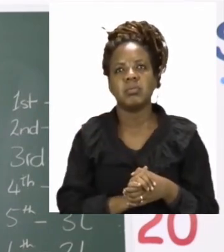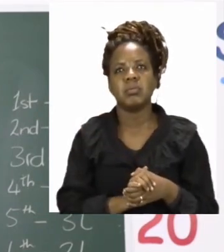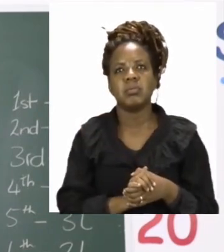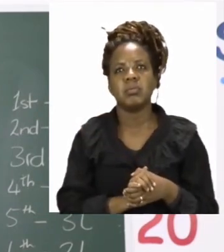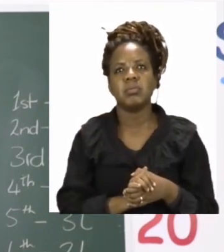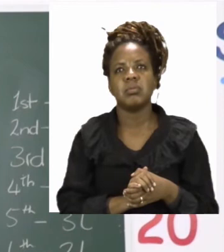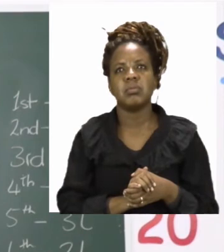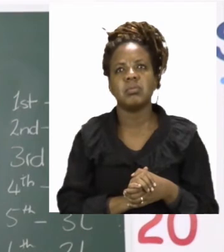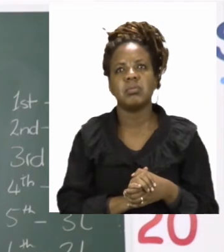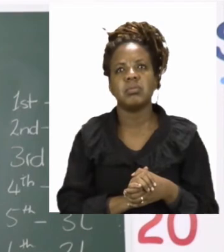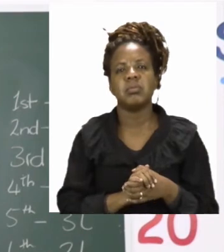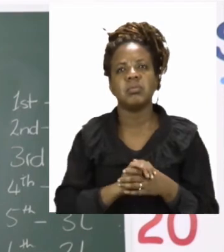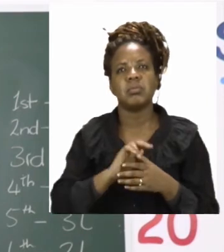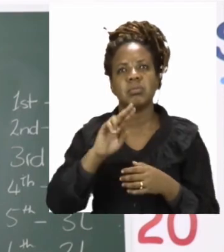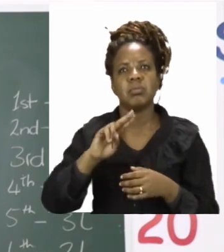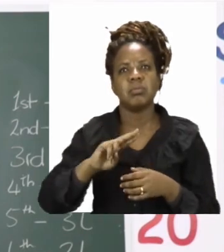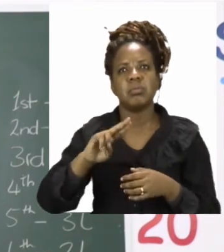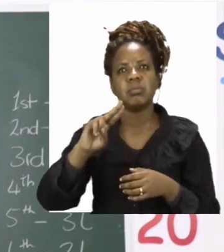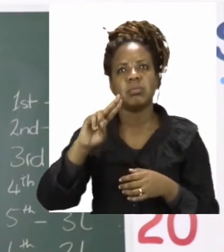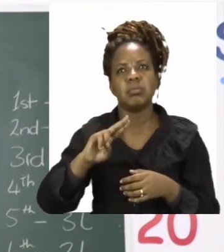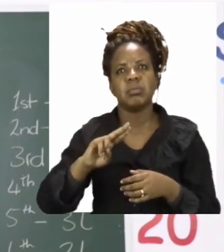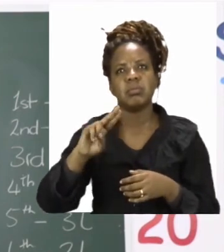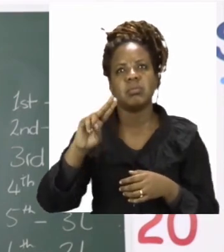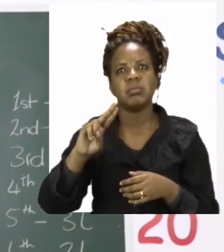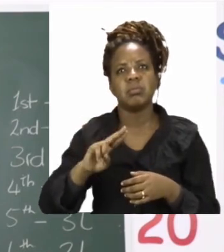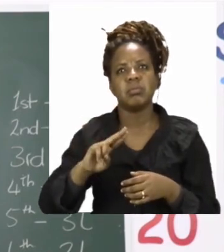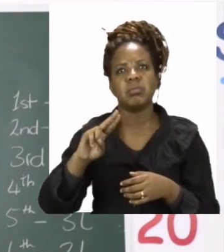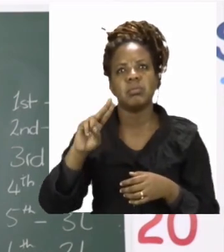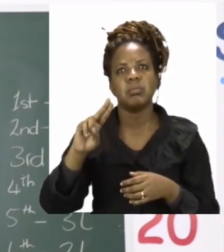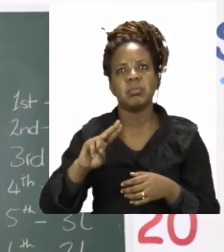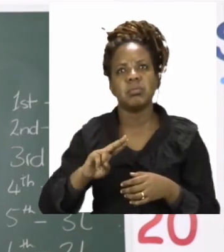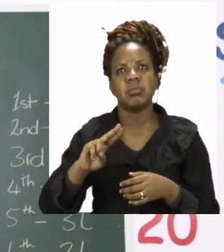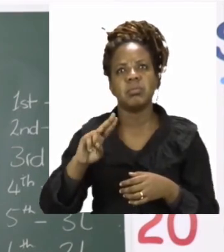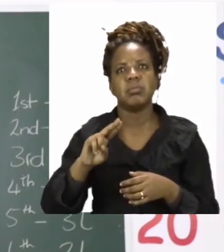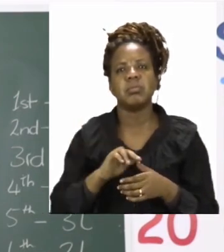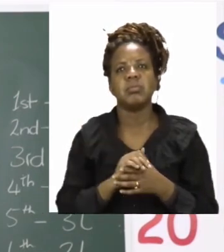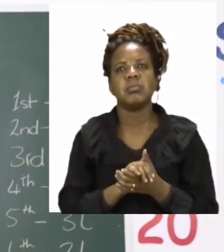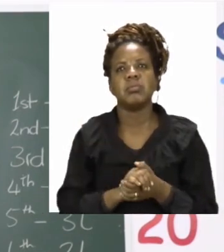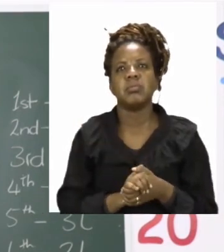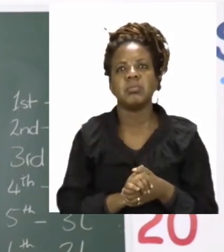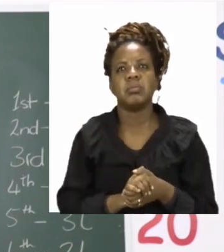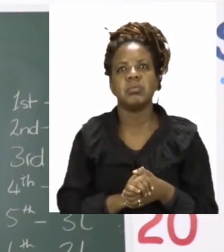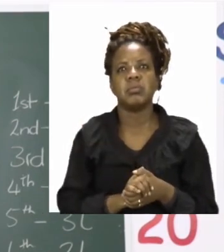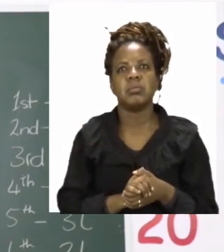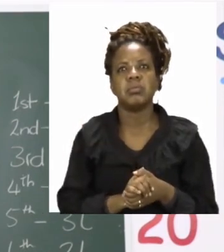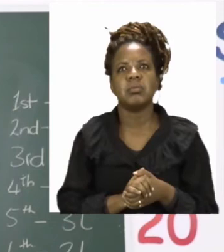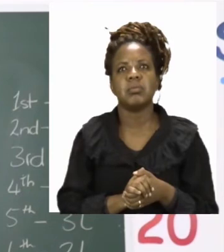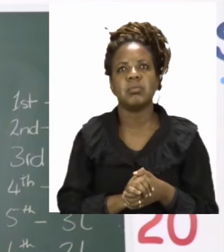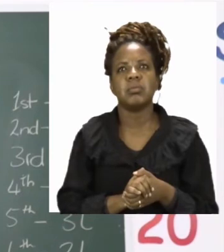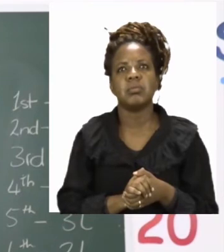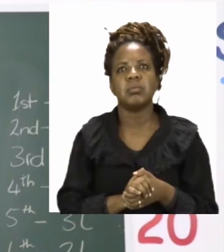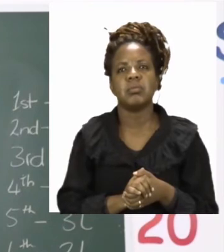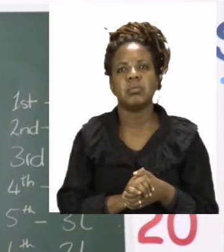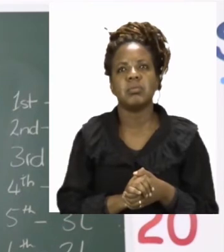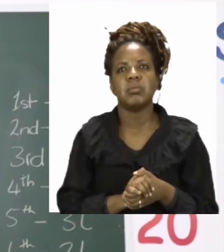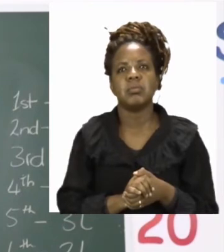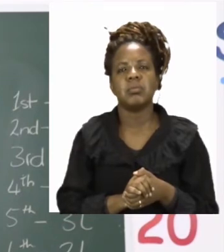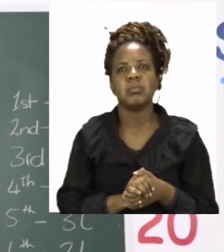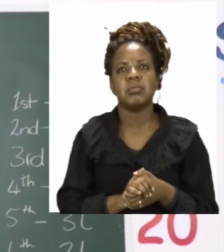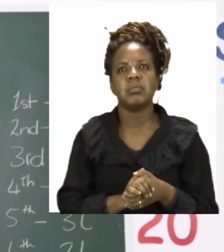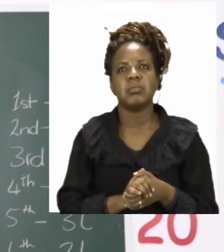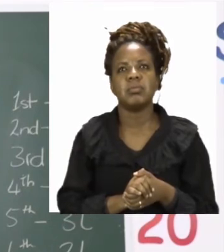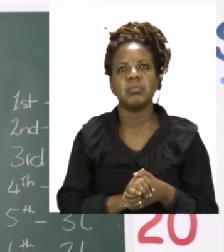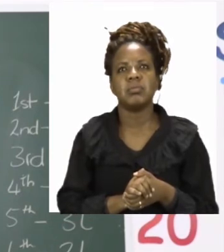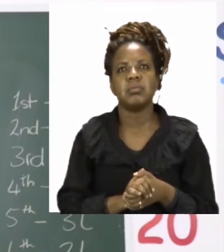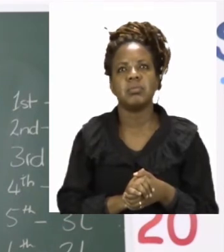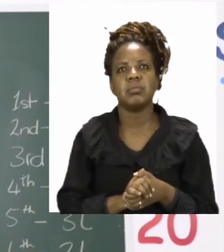then we color them as well. So we are now done with our graph. And you can clearly see